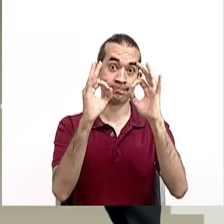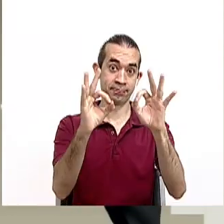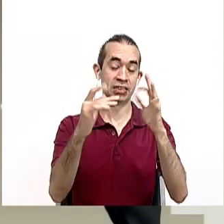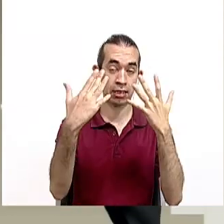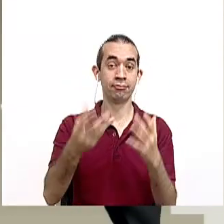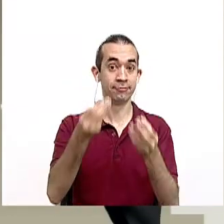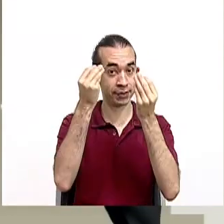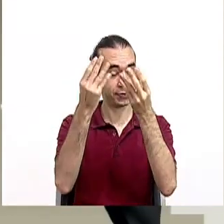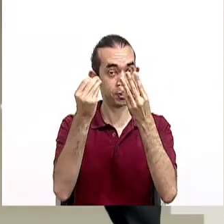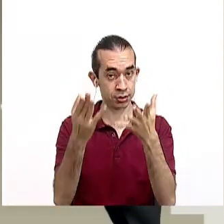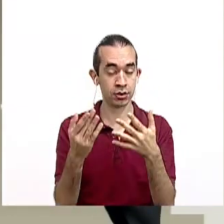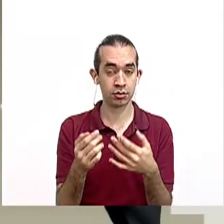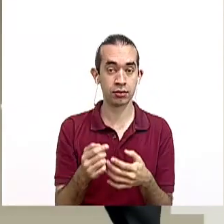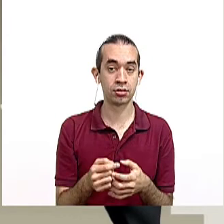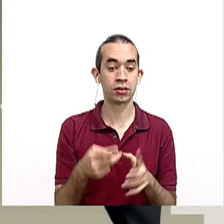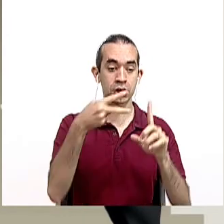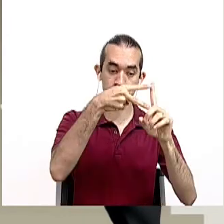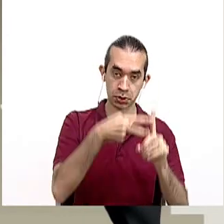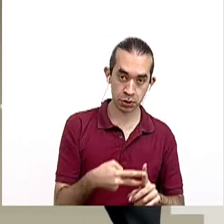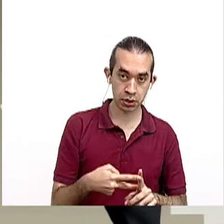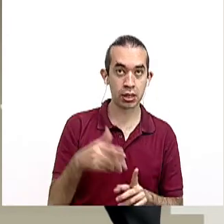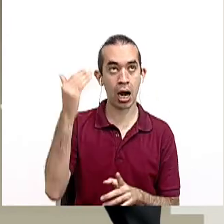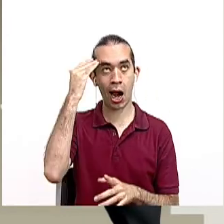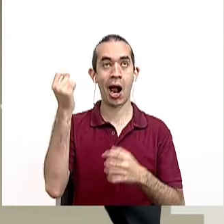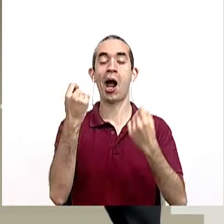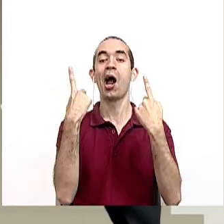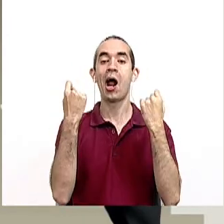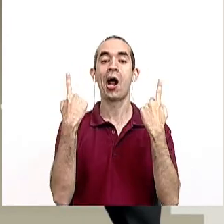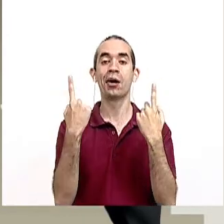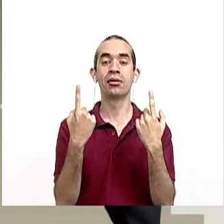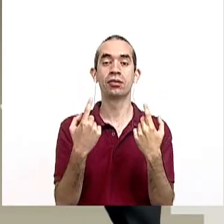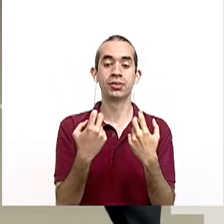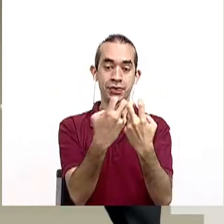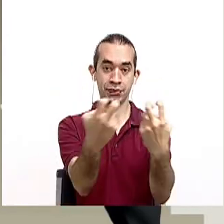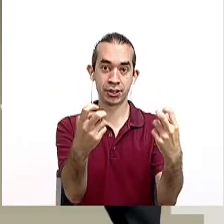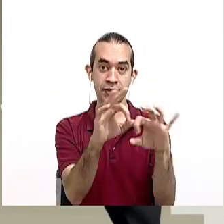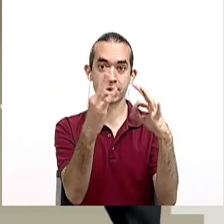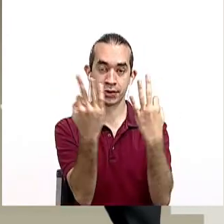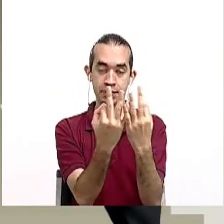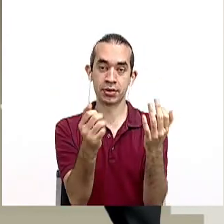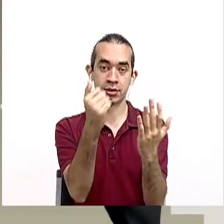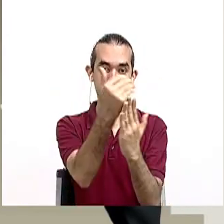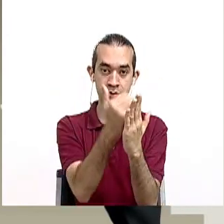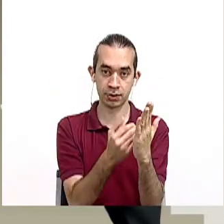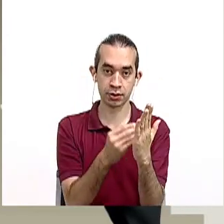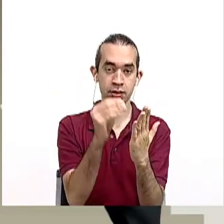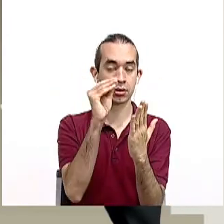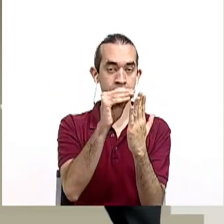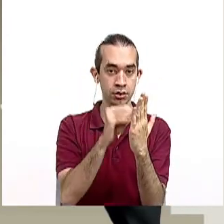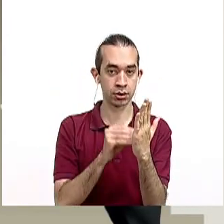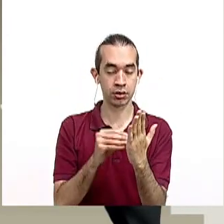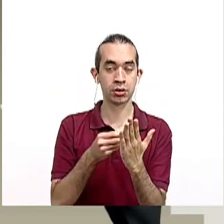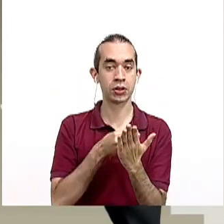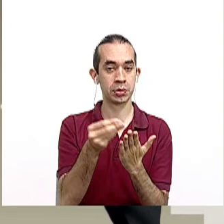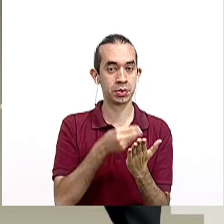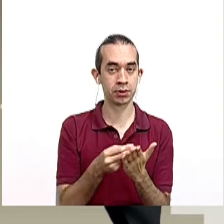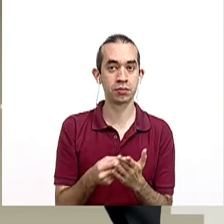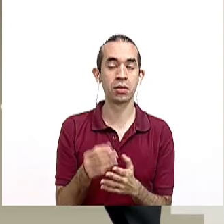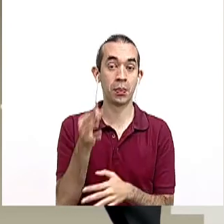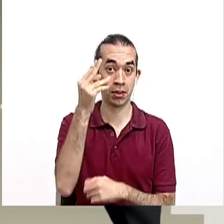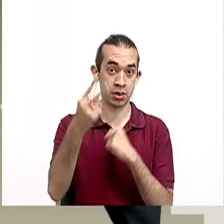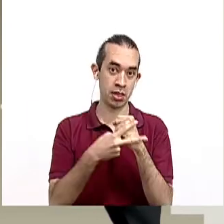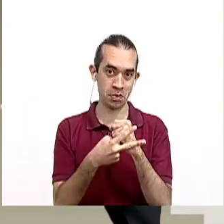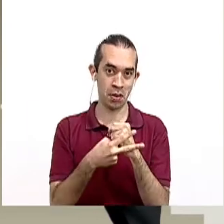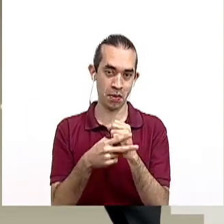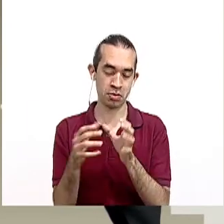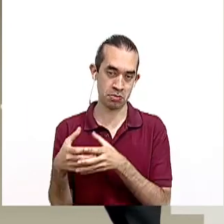information, the elements, the vocabulary. You are going to help your family to write their shopping lists. For the next time, you are going to go to the